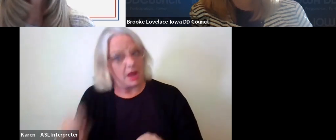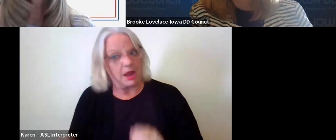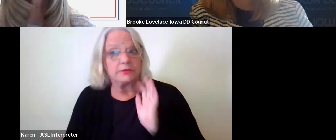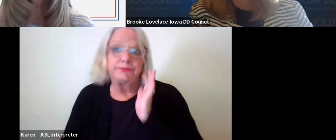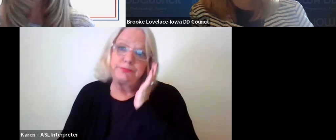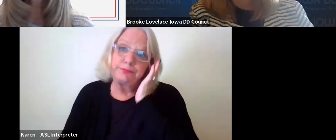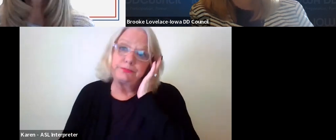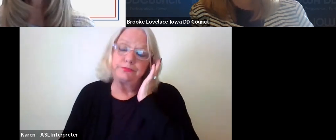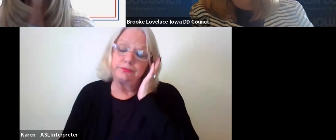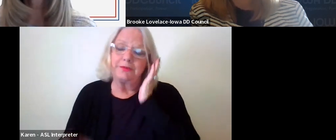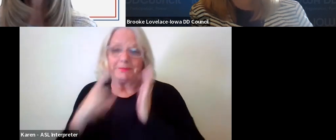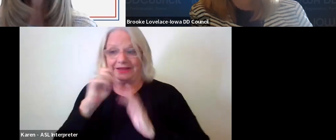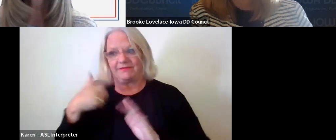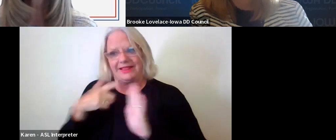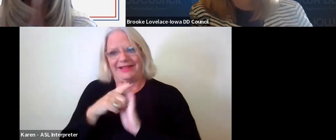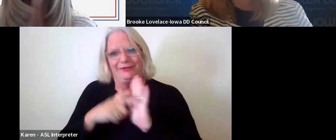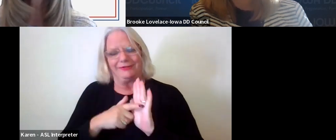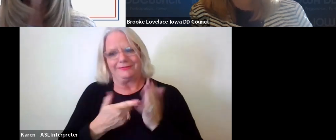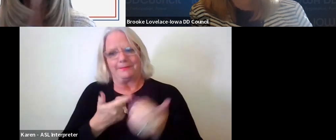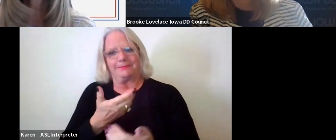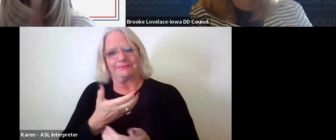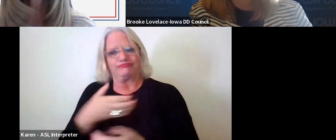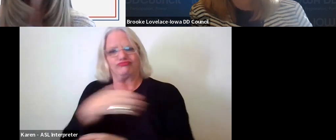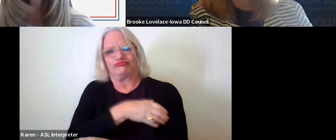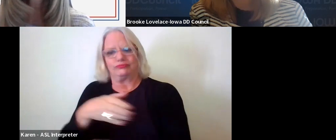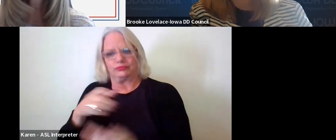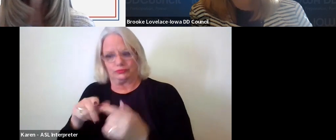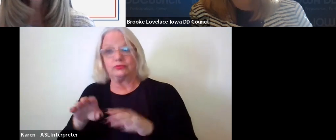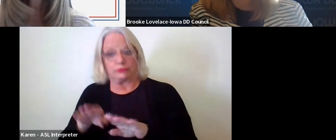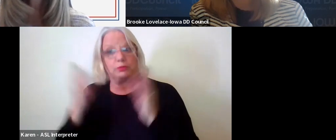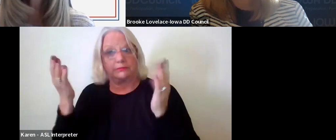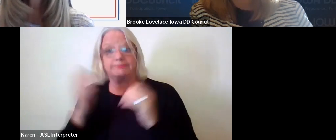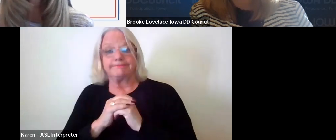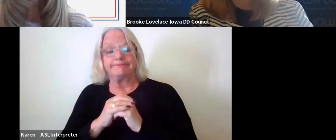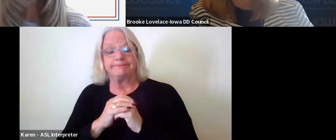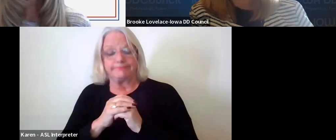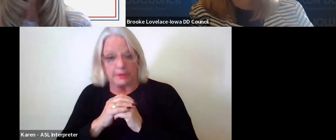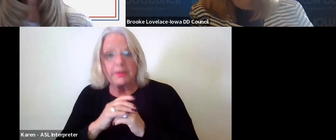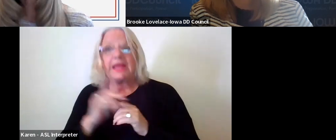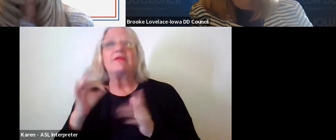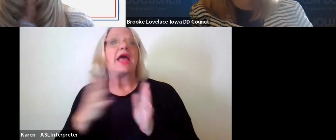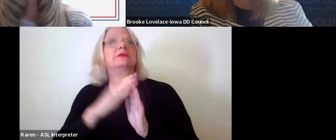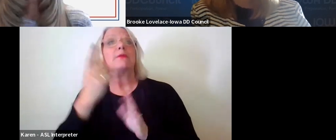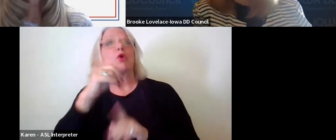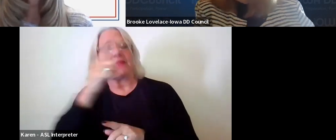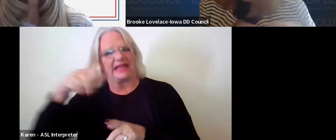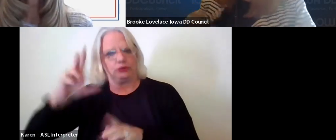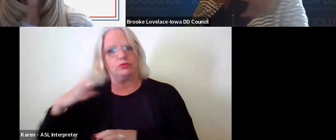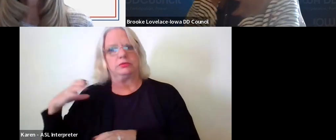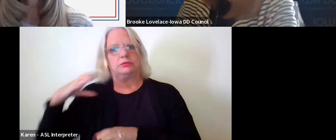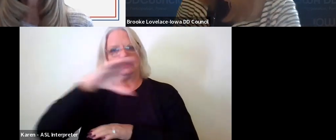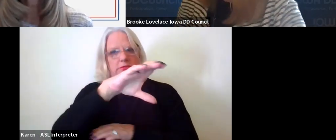legal capacity. They have to exercise that option to allow somebody to do that. Now, in the case where they lack